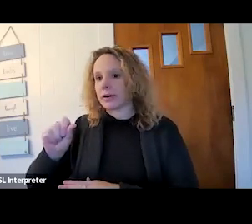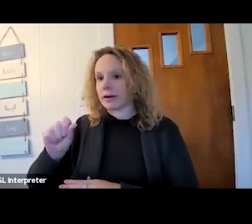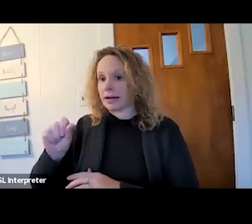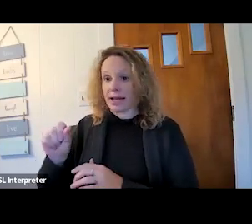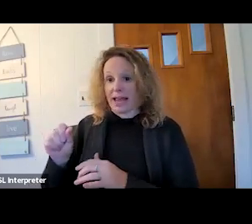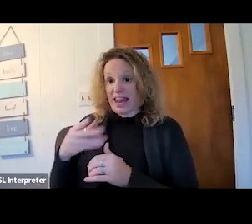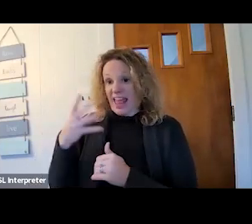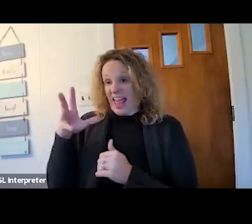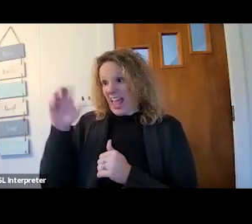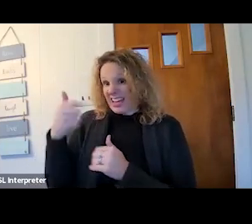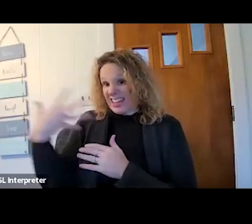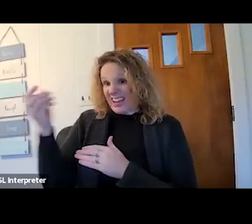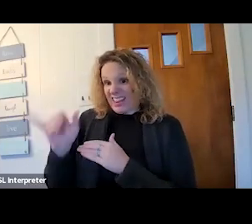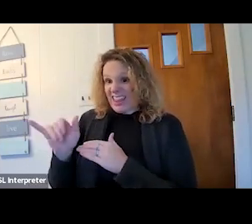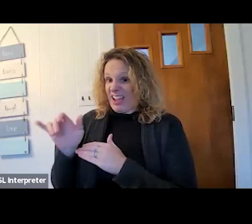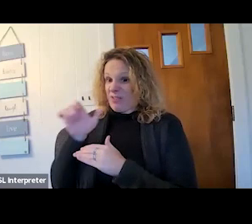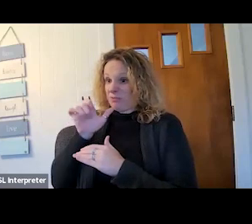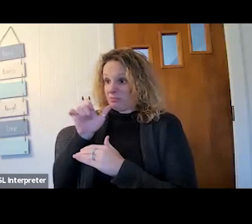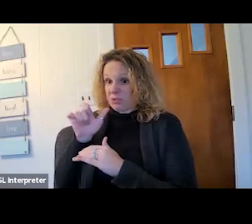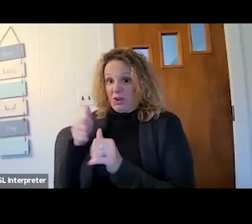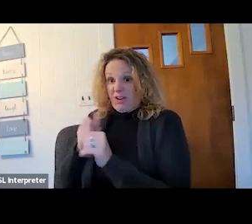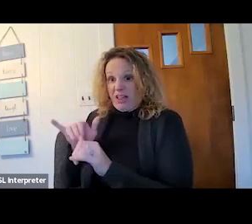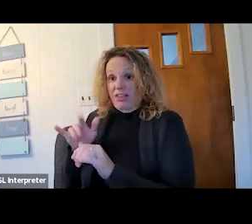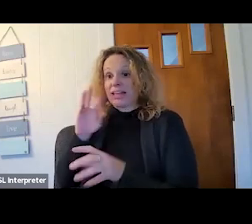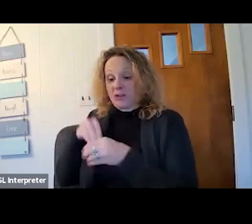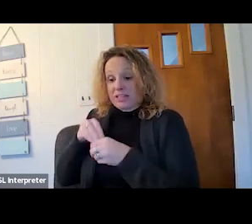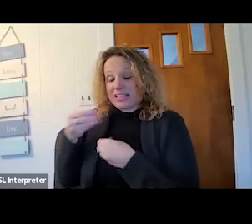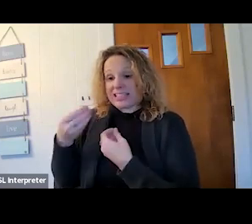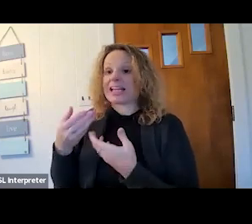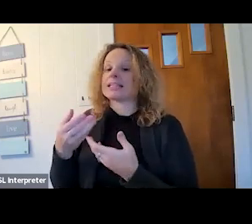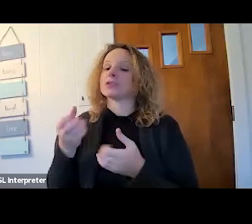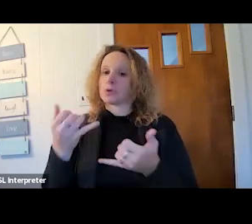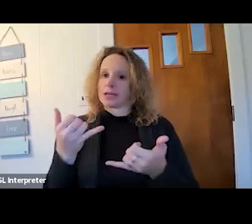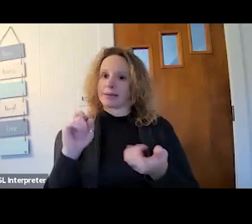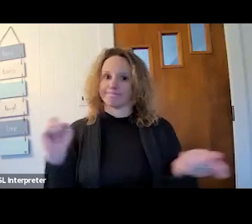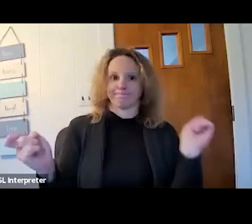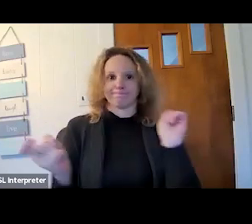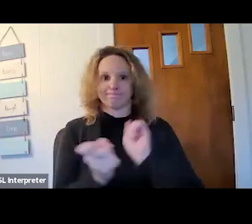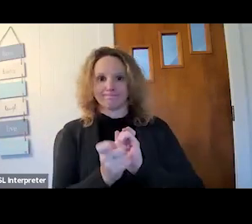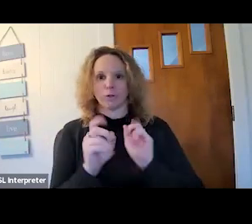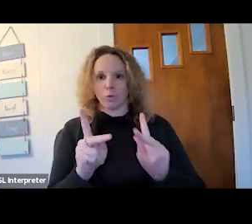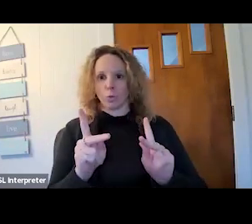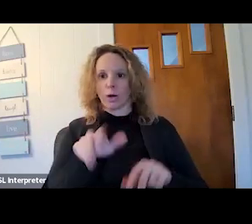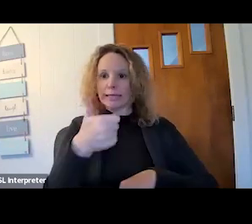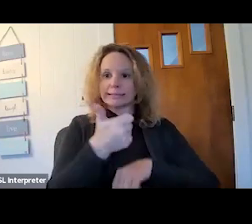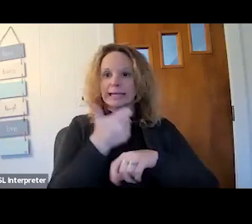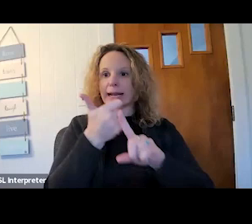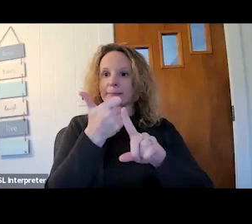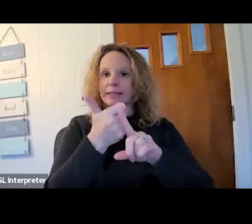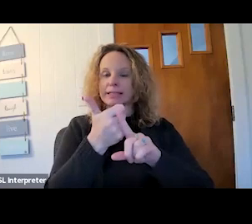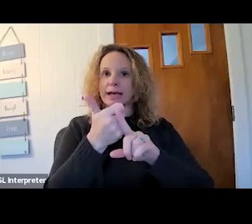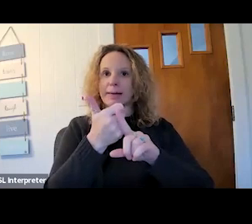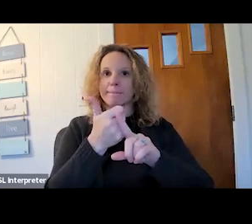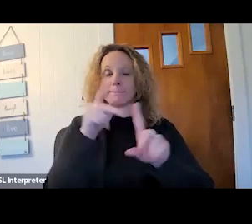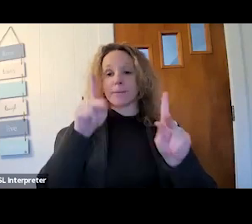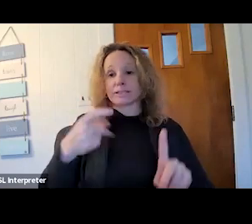those roles. So in order to better understand this presentation, I want you to put yourself in the position of someone who has recently